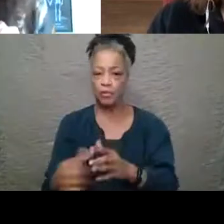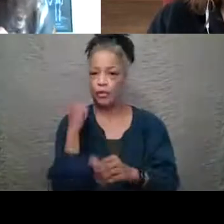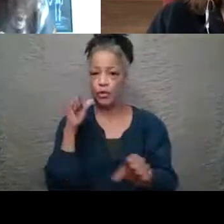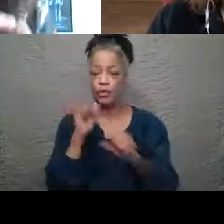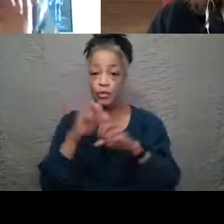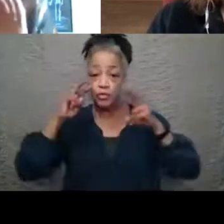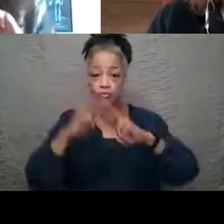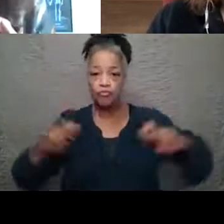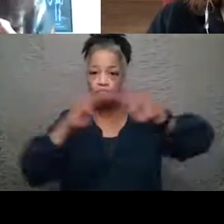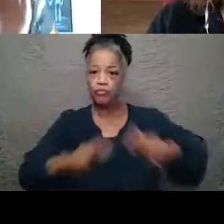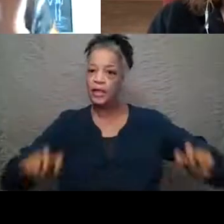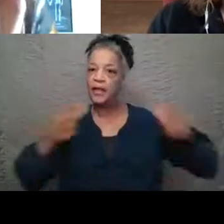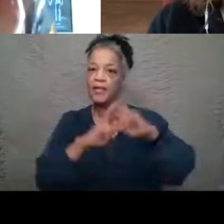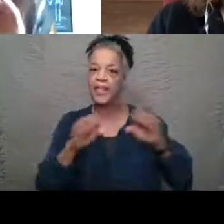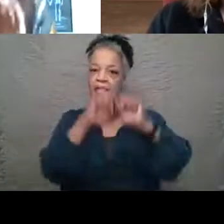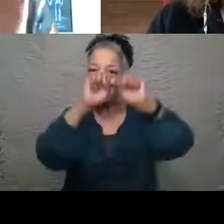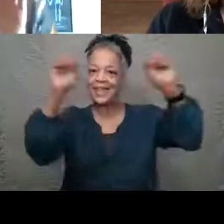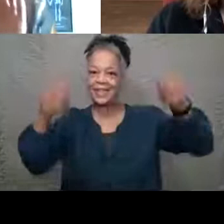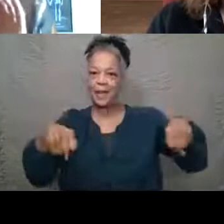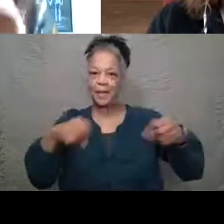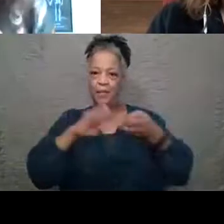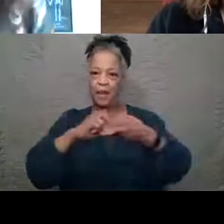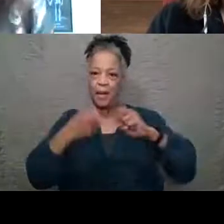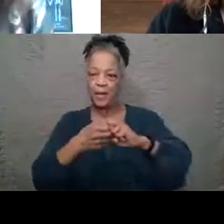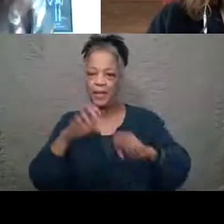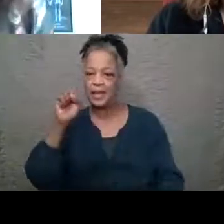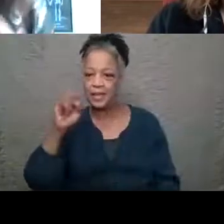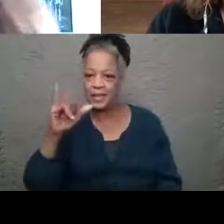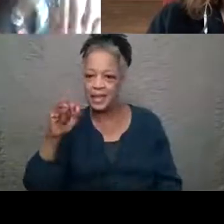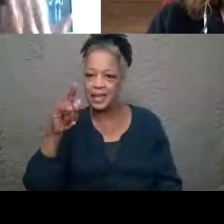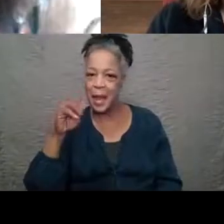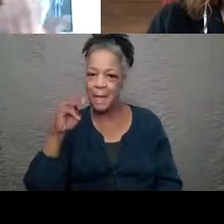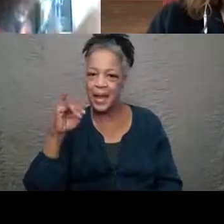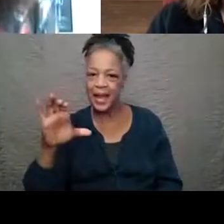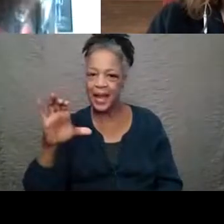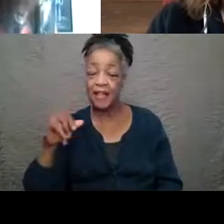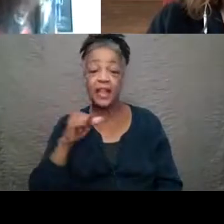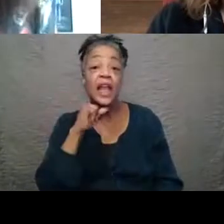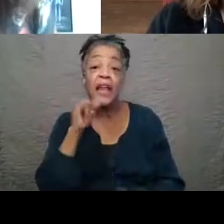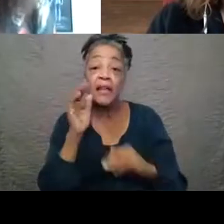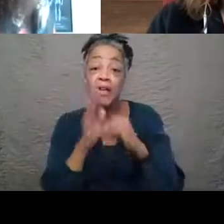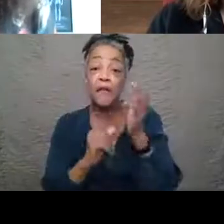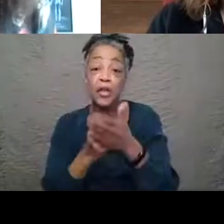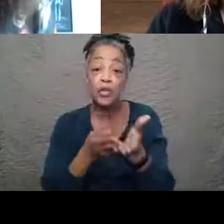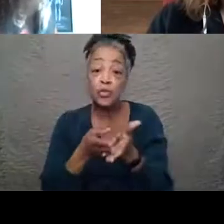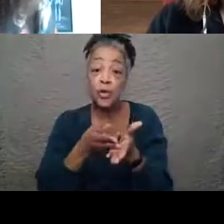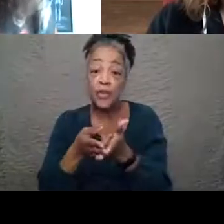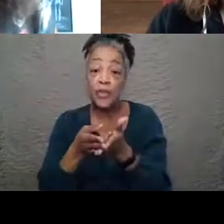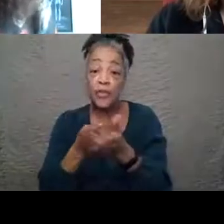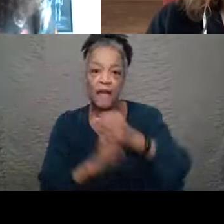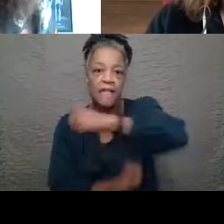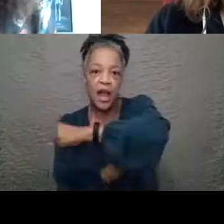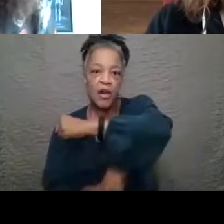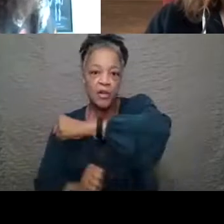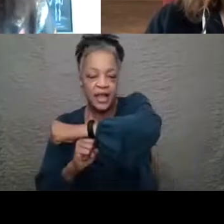the systemic. And the systemic, the inconvenient truth is that the foundation that we all work